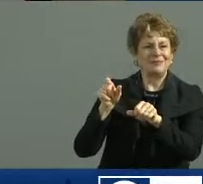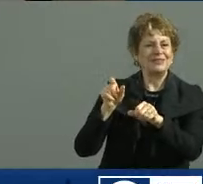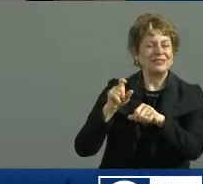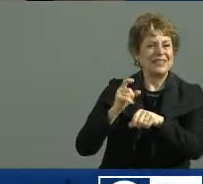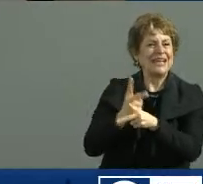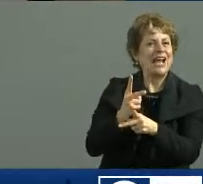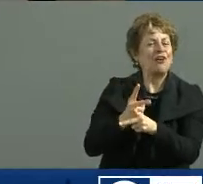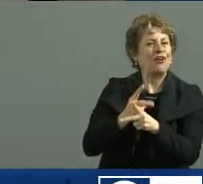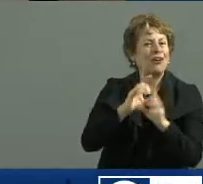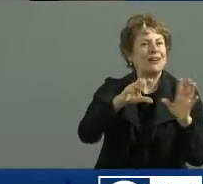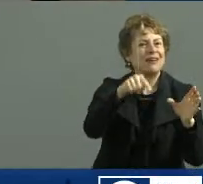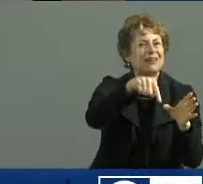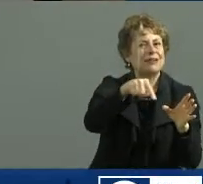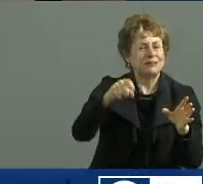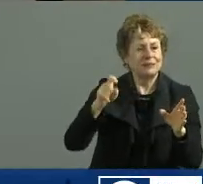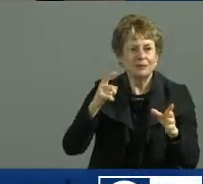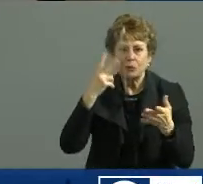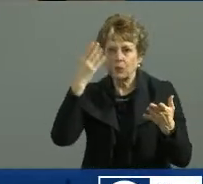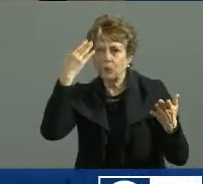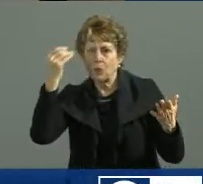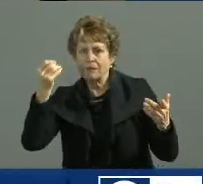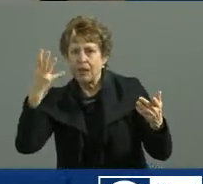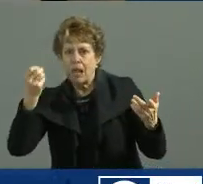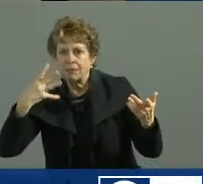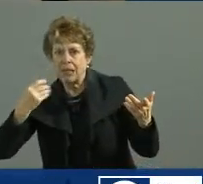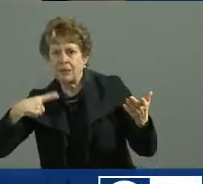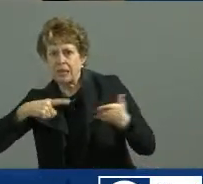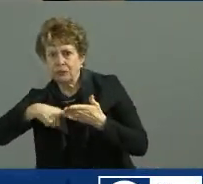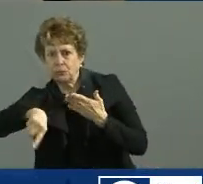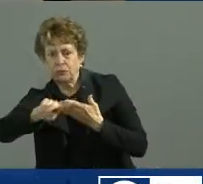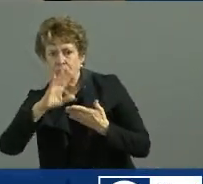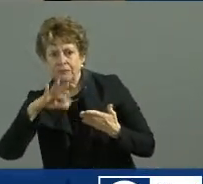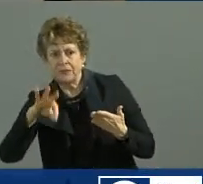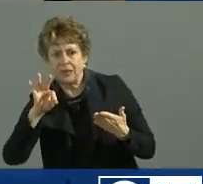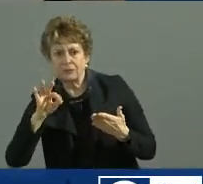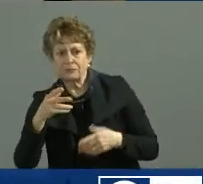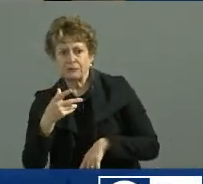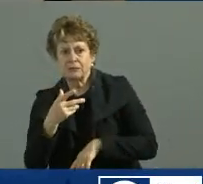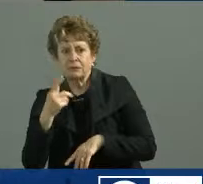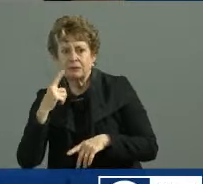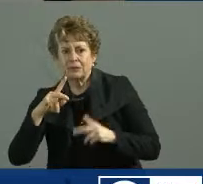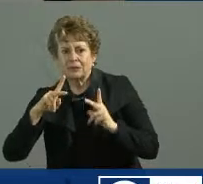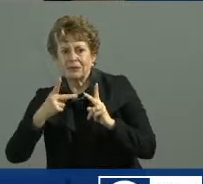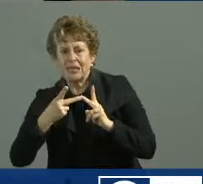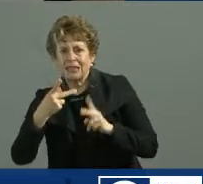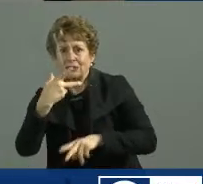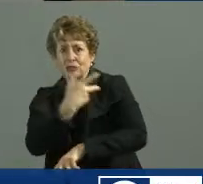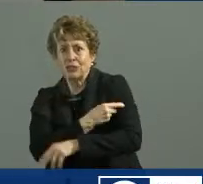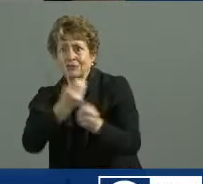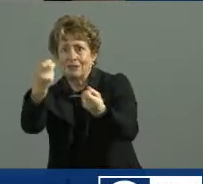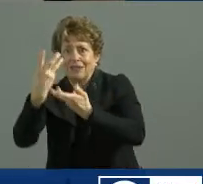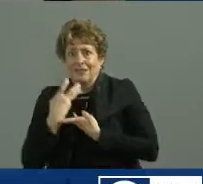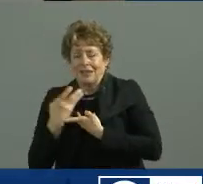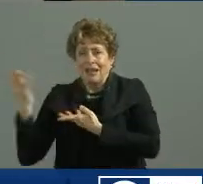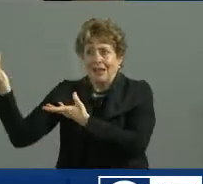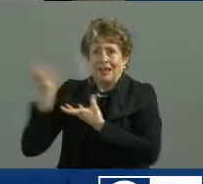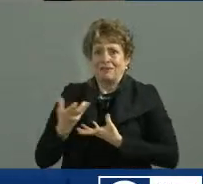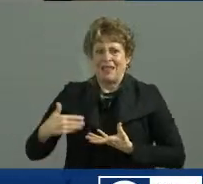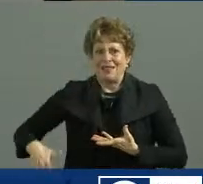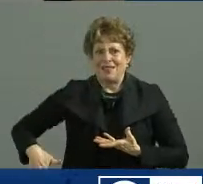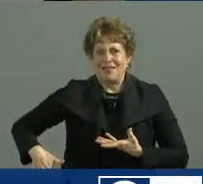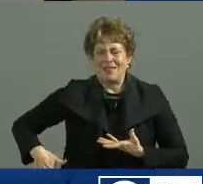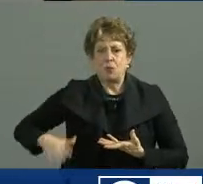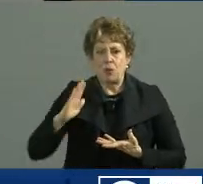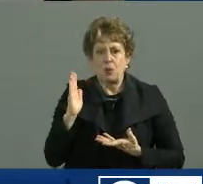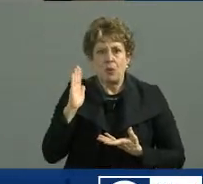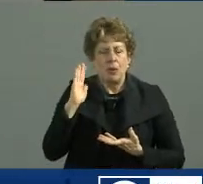are not on the ground in Arizona just yet. They should arrive between Monday and Wednesday of next week. These do consist